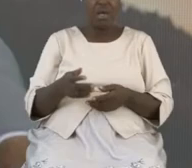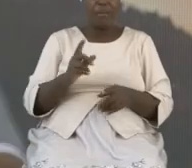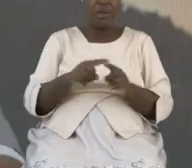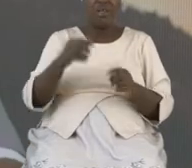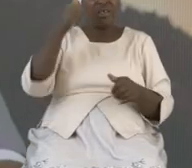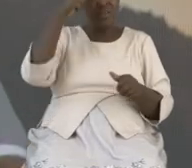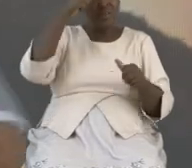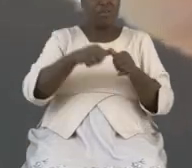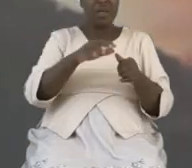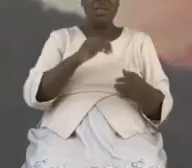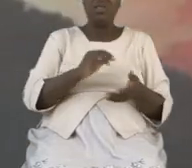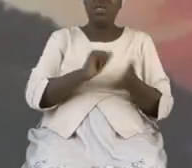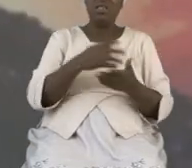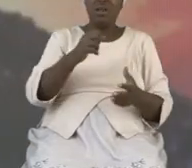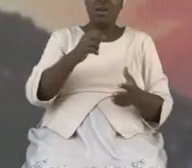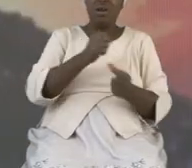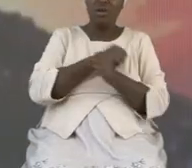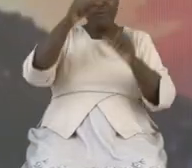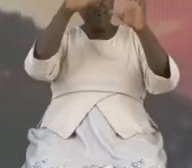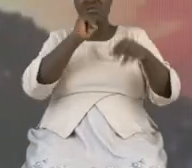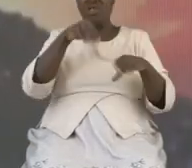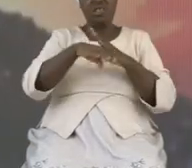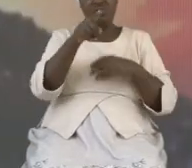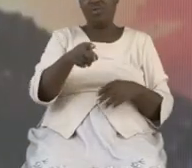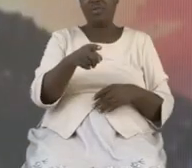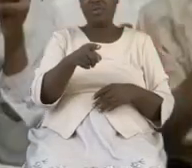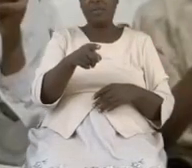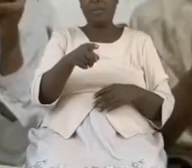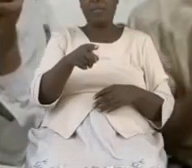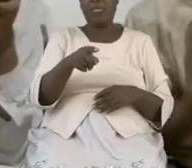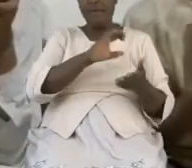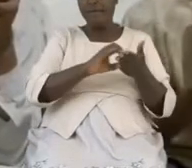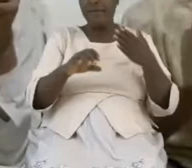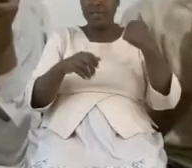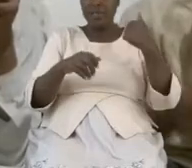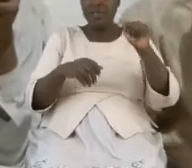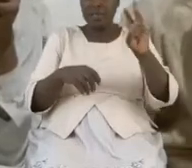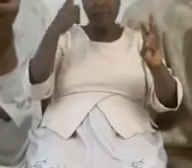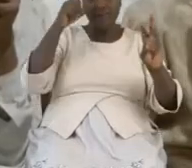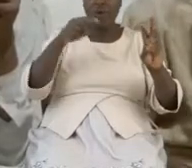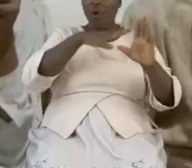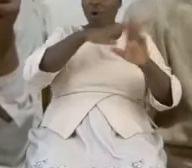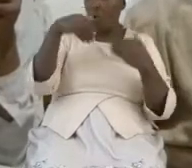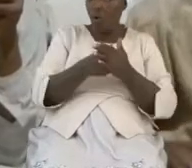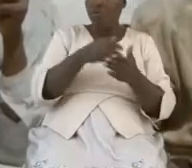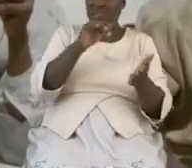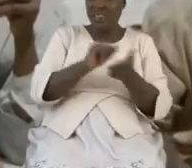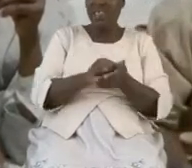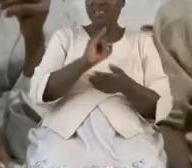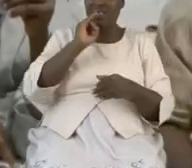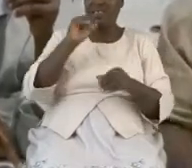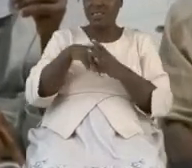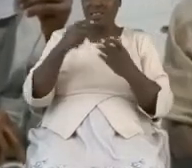Verse 16 then tells us, for all that is in the world, the lust of